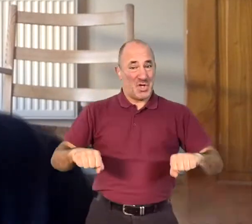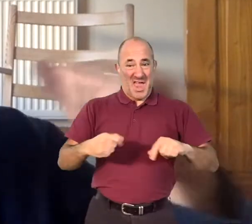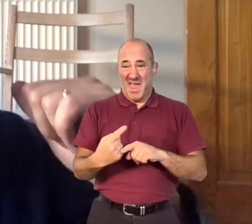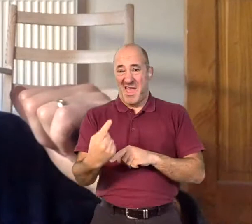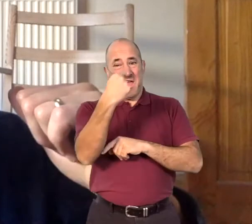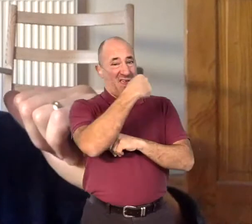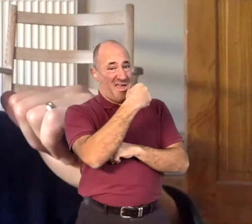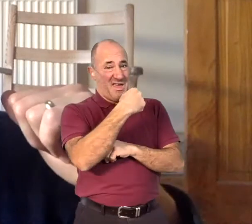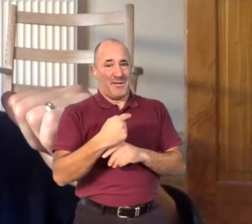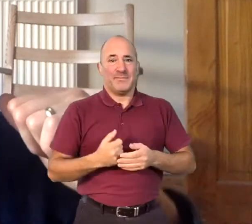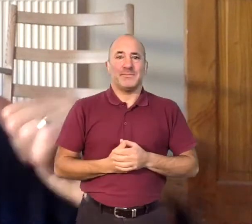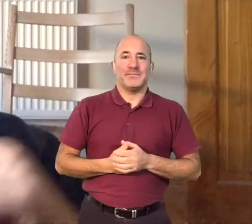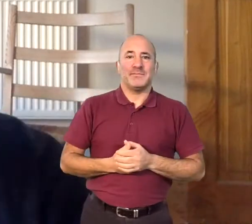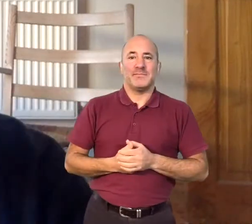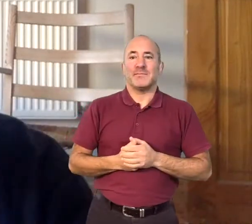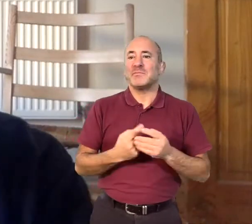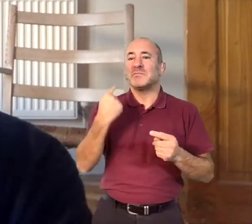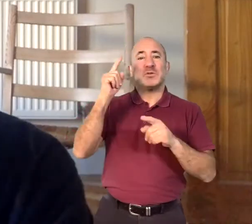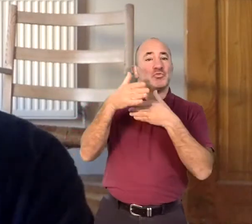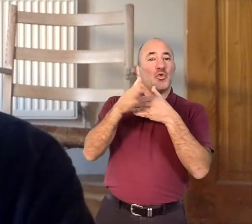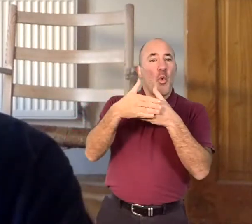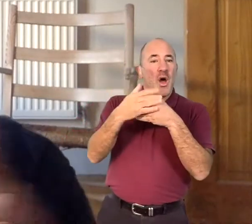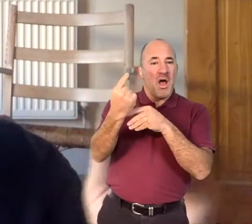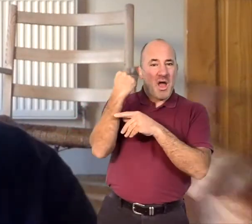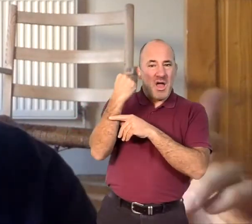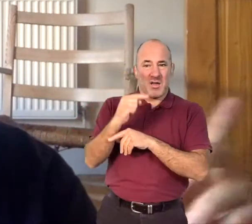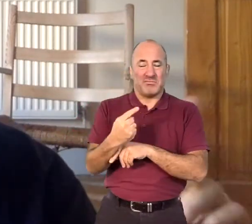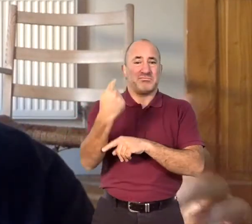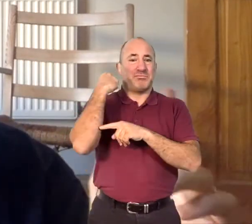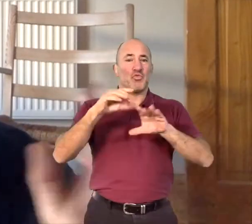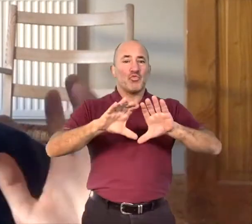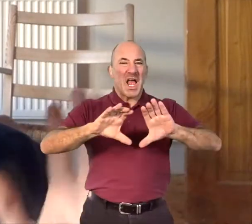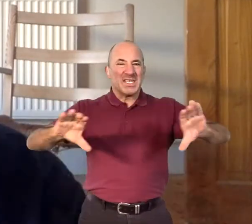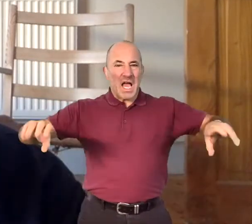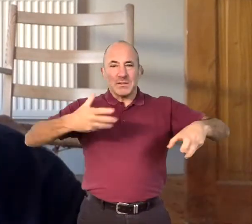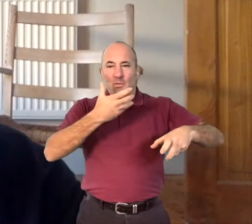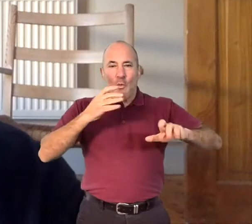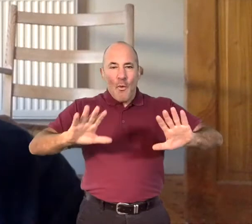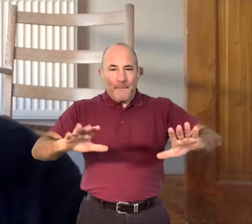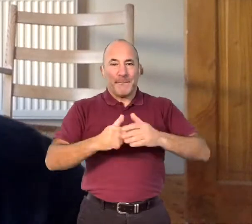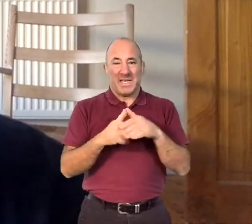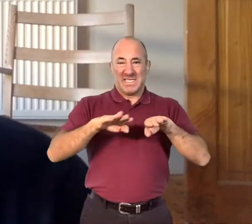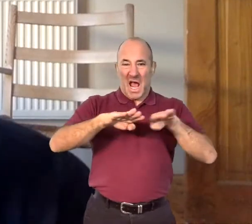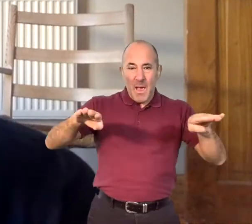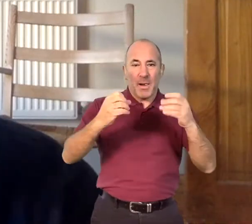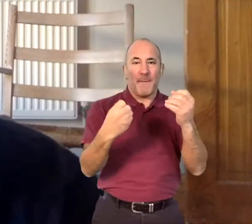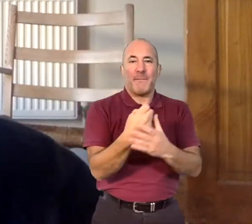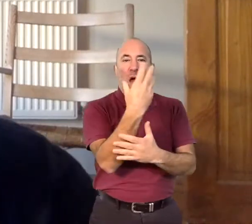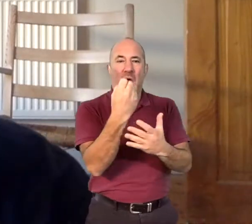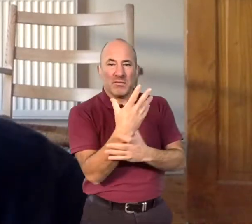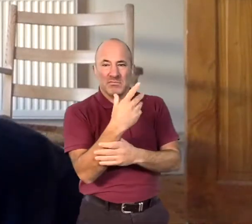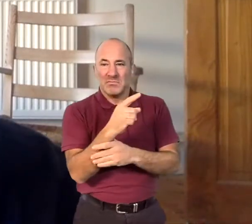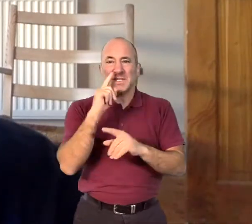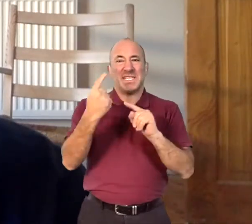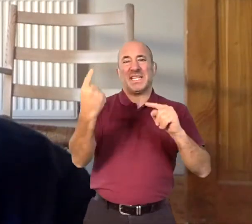see a chair. There's the door to the room over here, a radiator behind me, a table with some plants